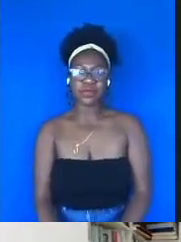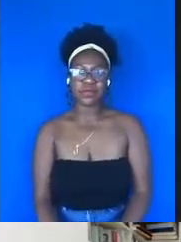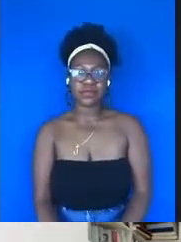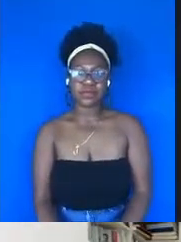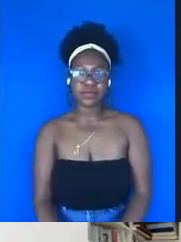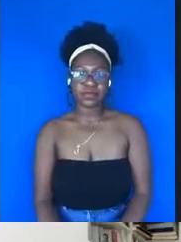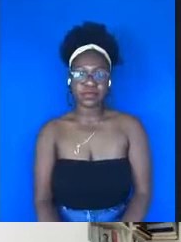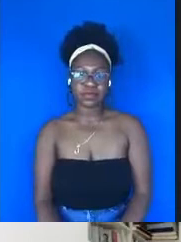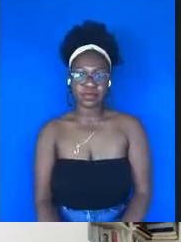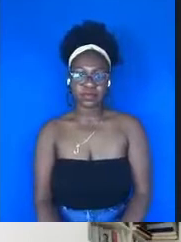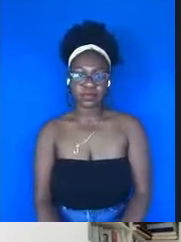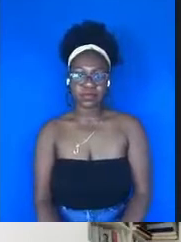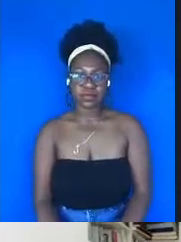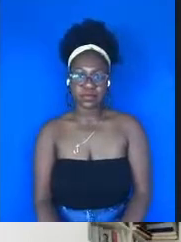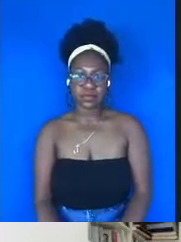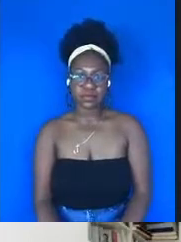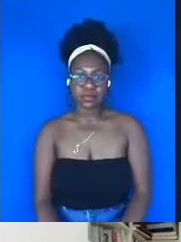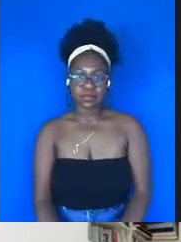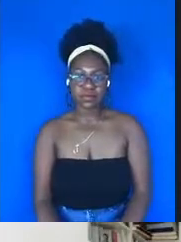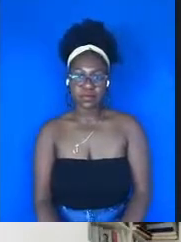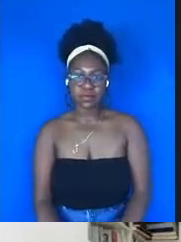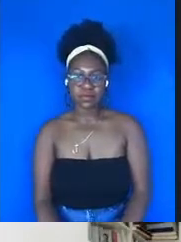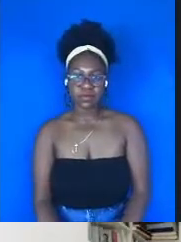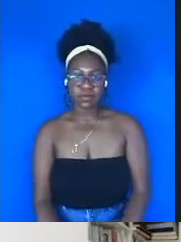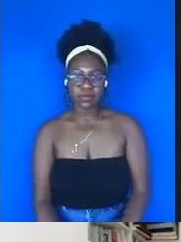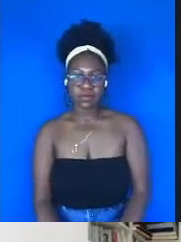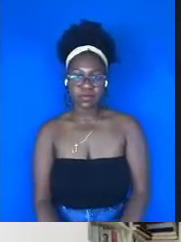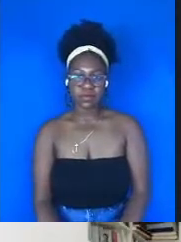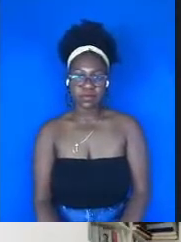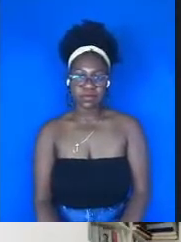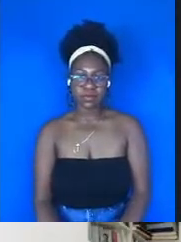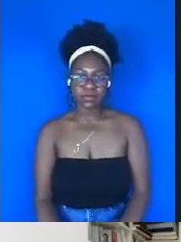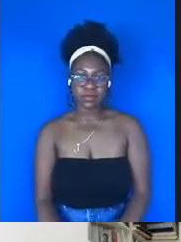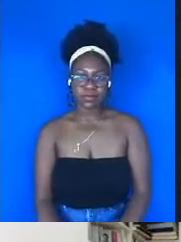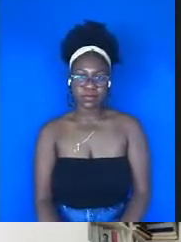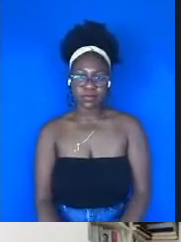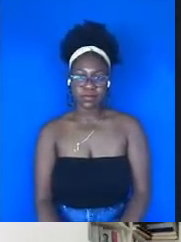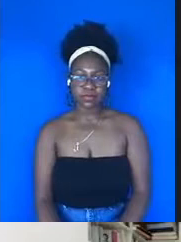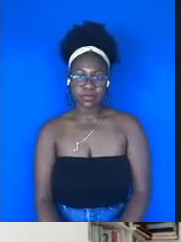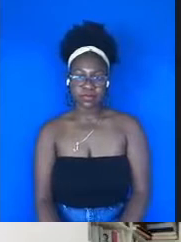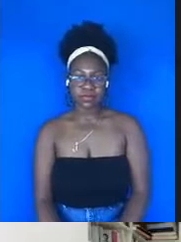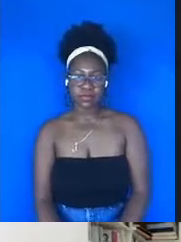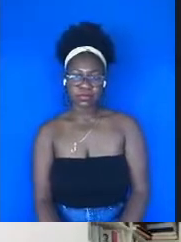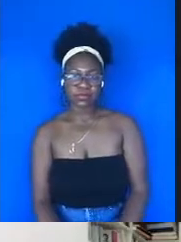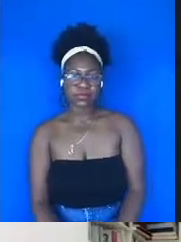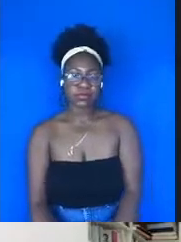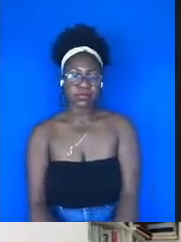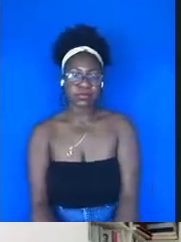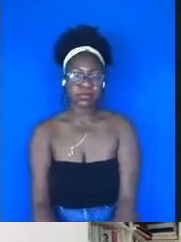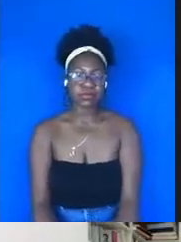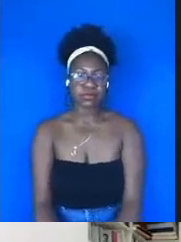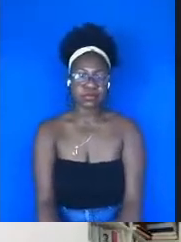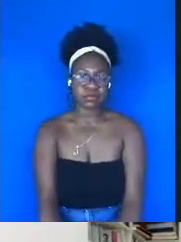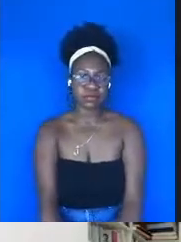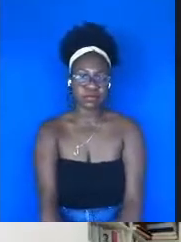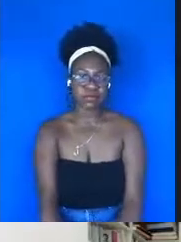I was doing like due diligence in my work as a playwright to really honor who they